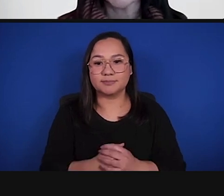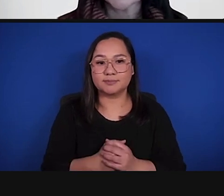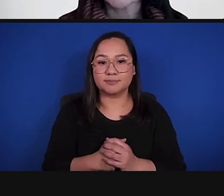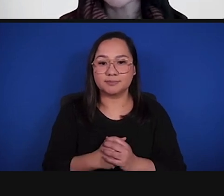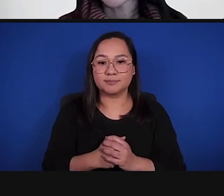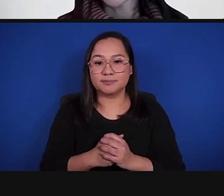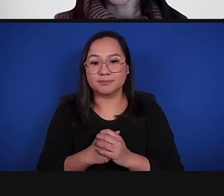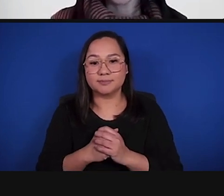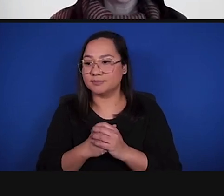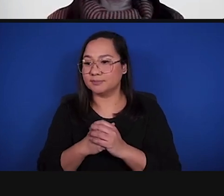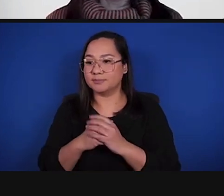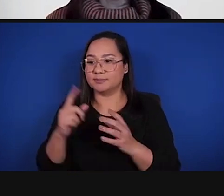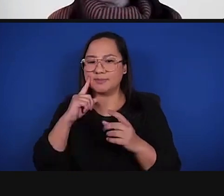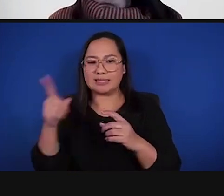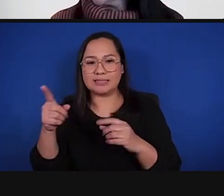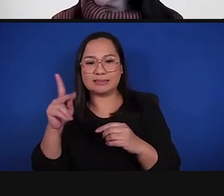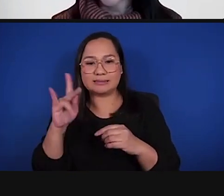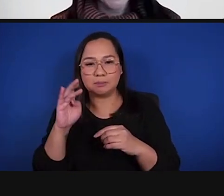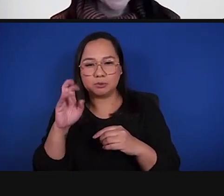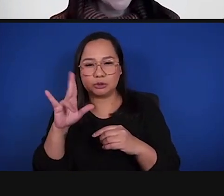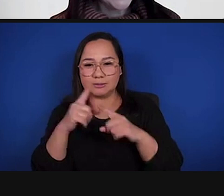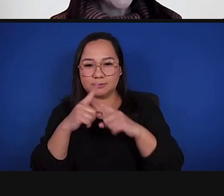Kimberly, you're muted.